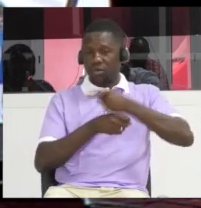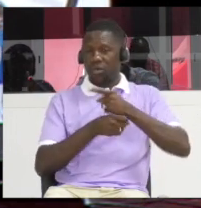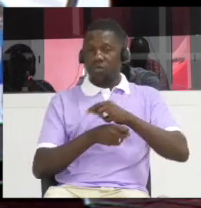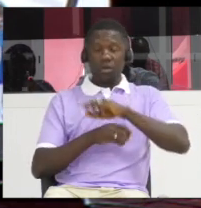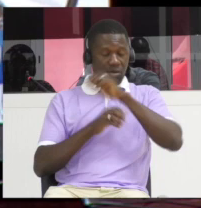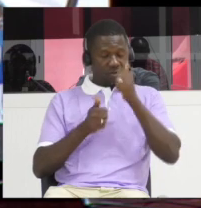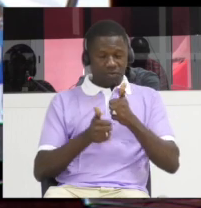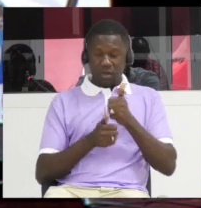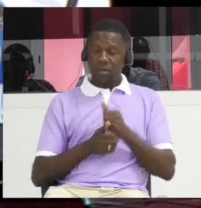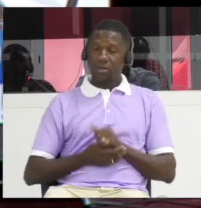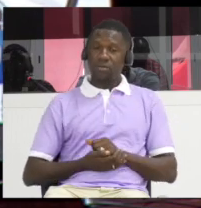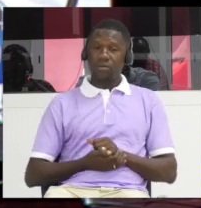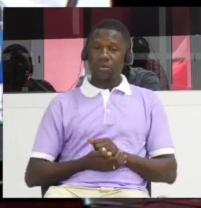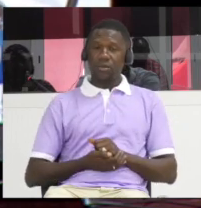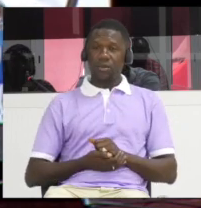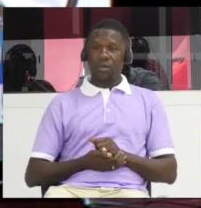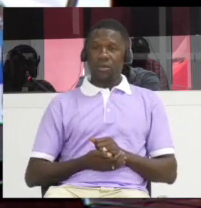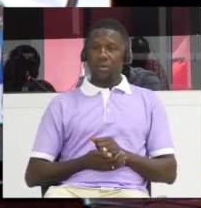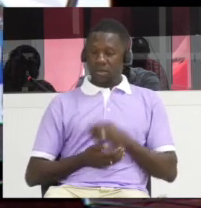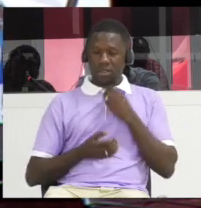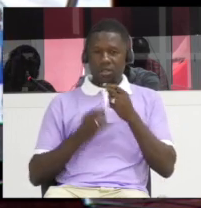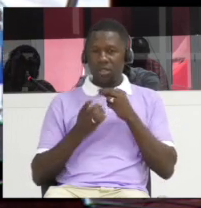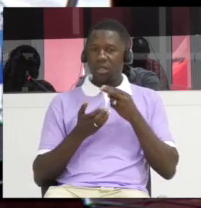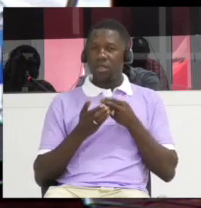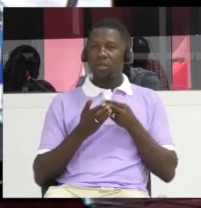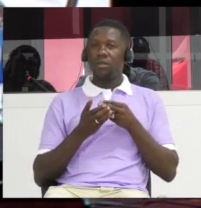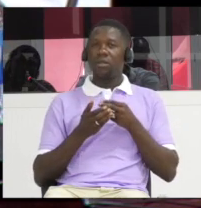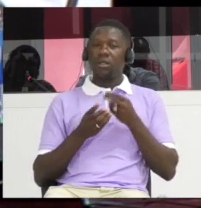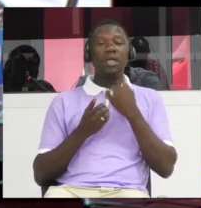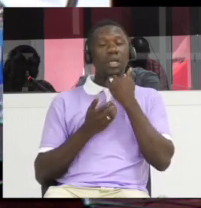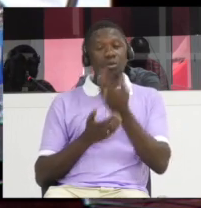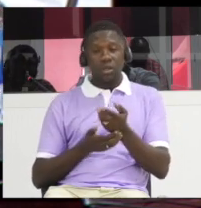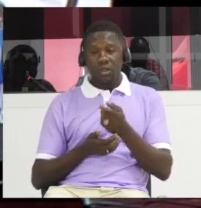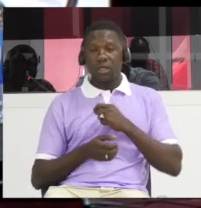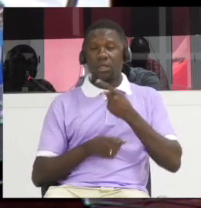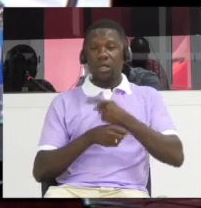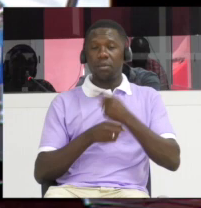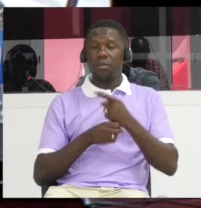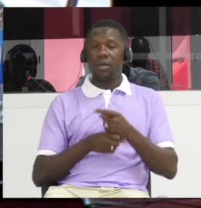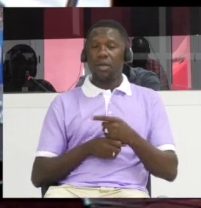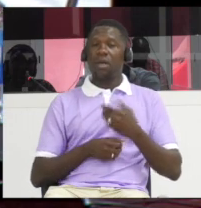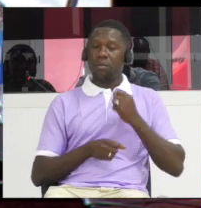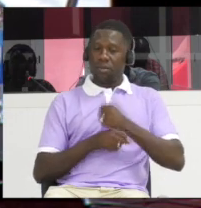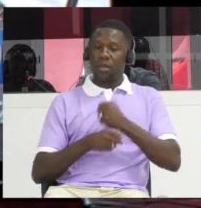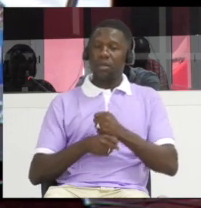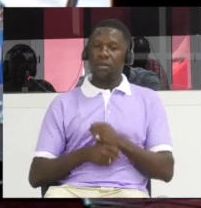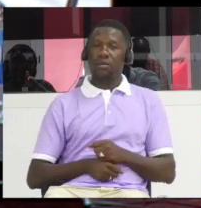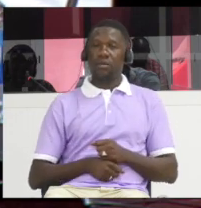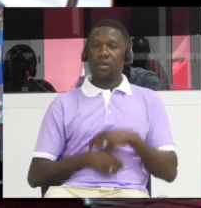with immediate effect. This is, unquote, this is the request that we have made.